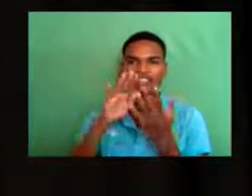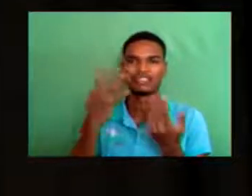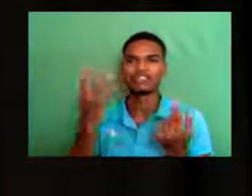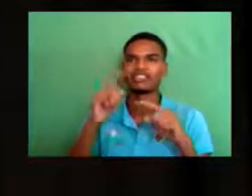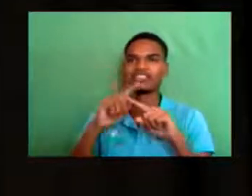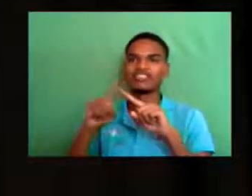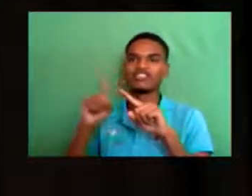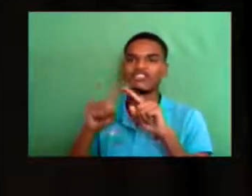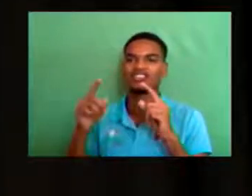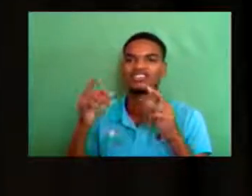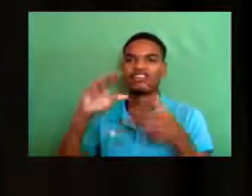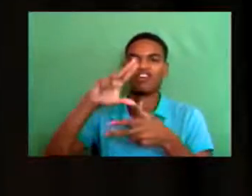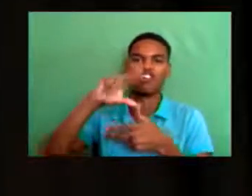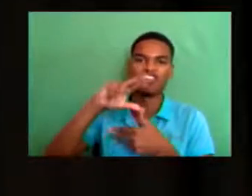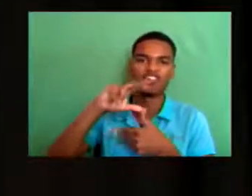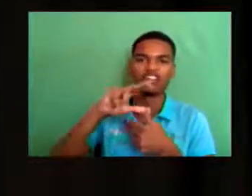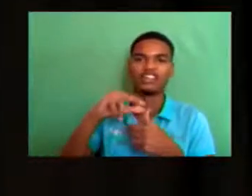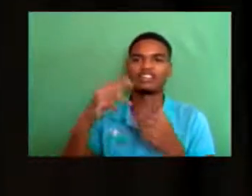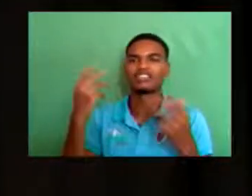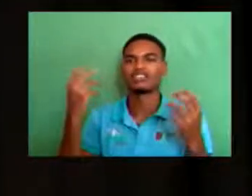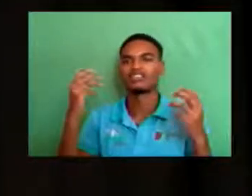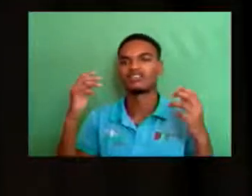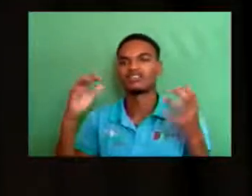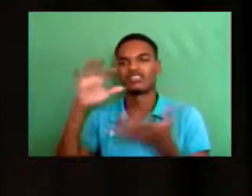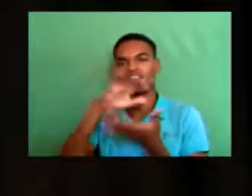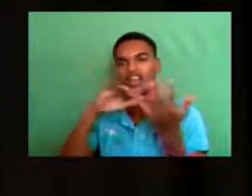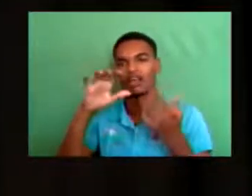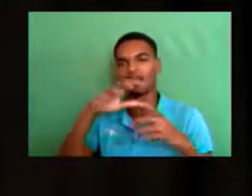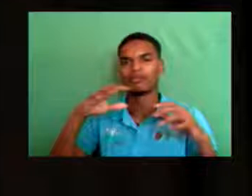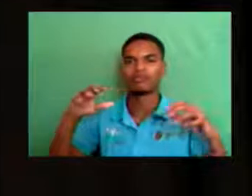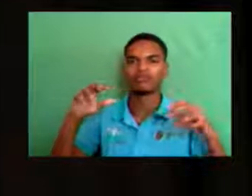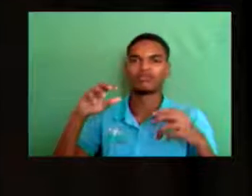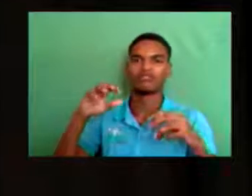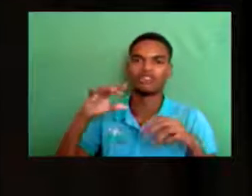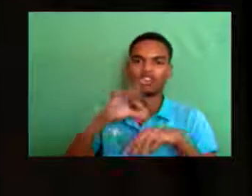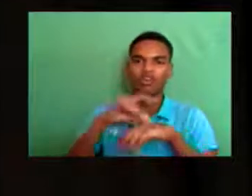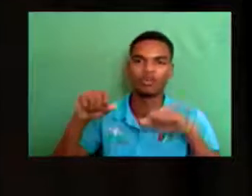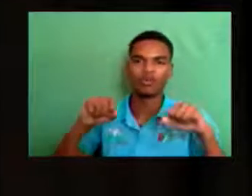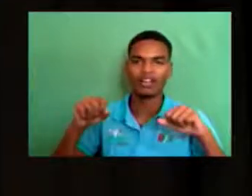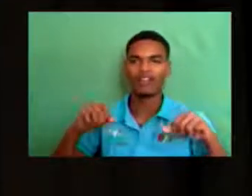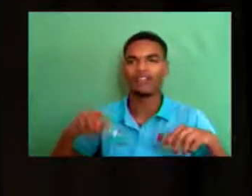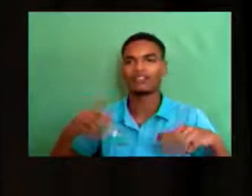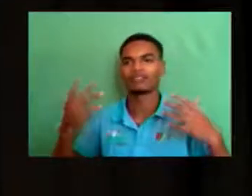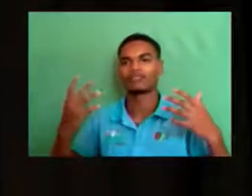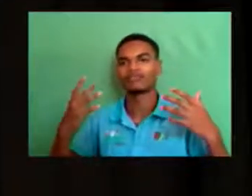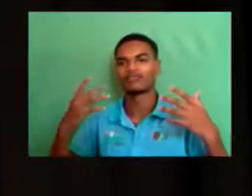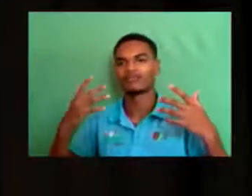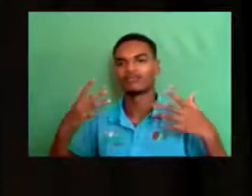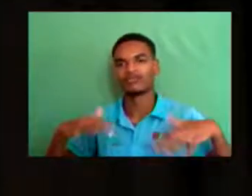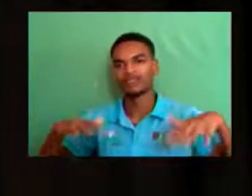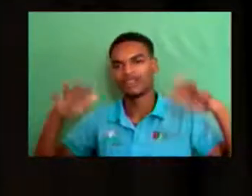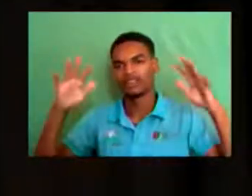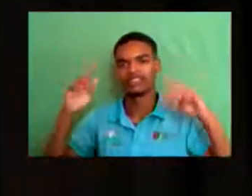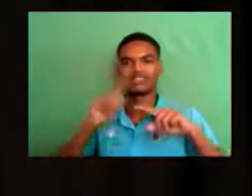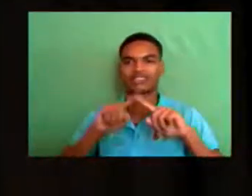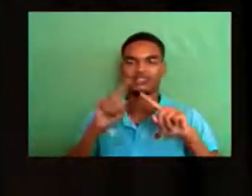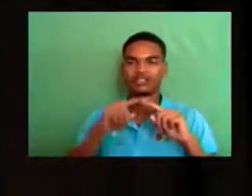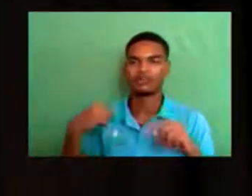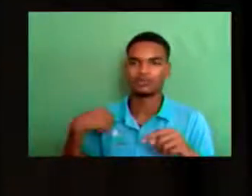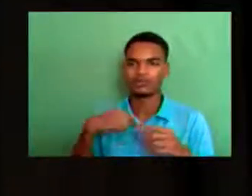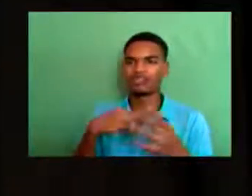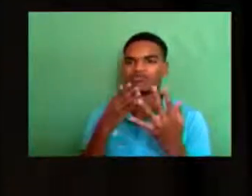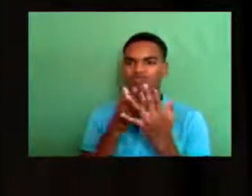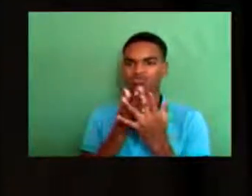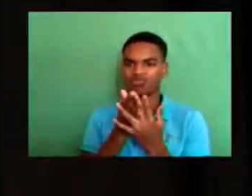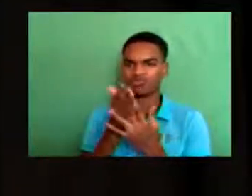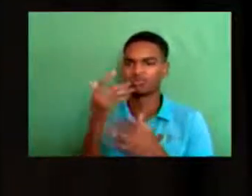it's hurricanes, storms, earthquakes, flooding, tropical cyclones. We've endured these. I think the